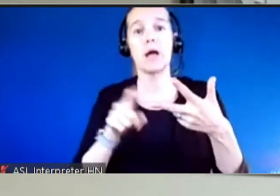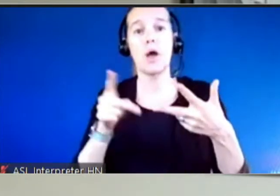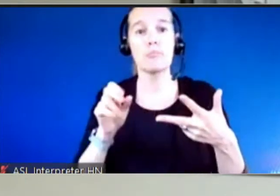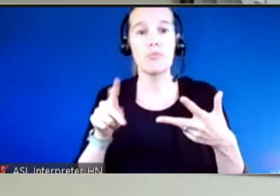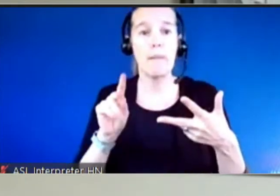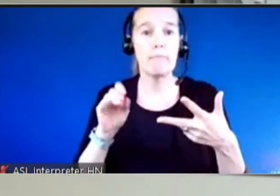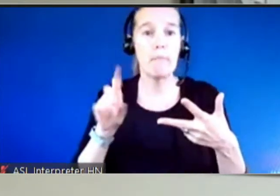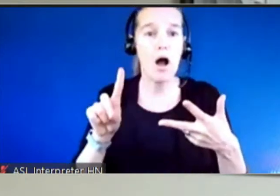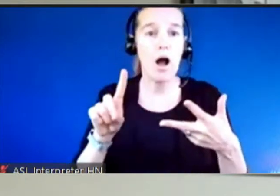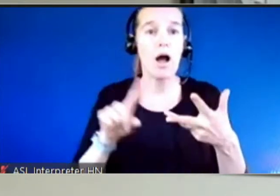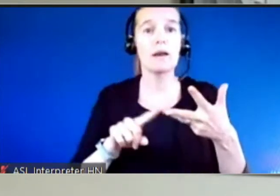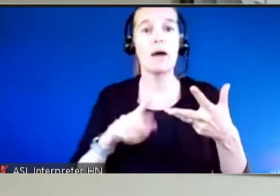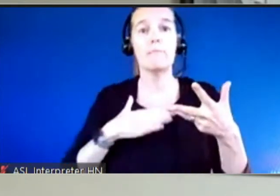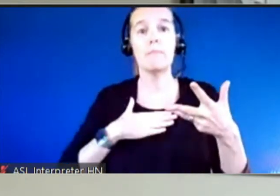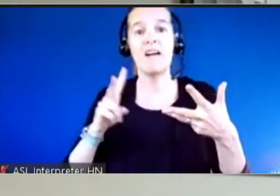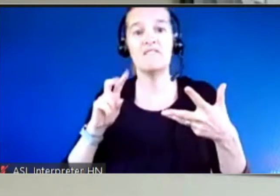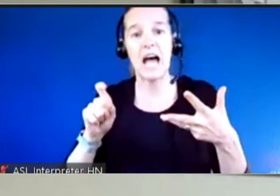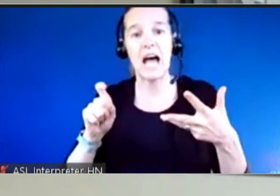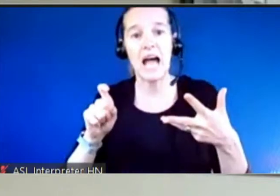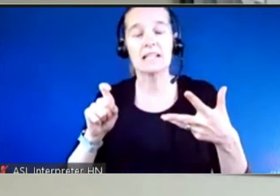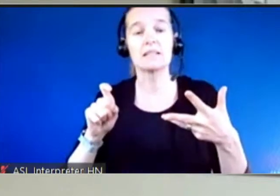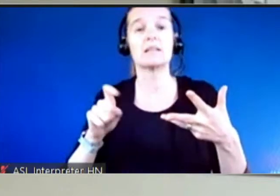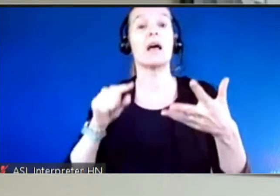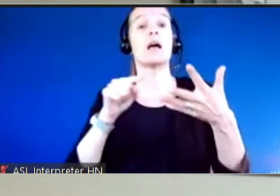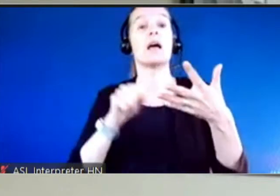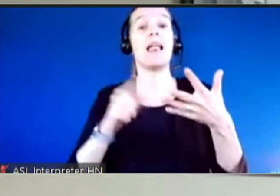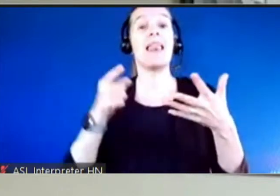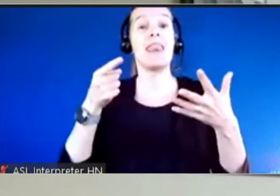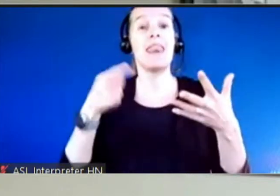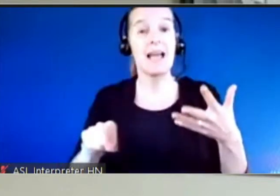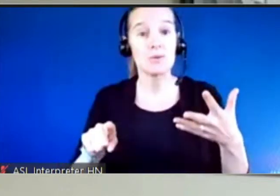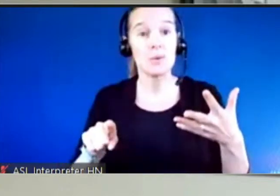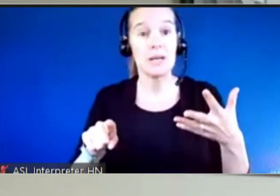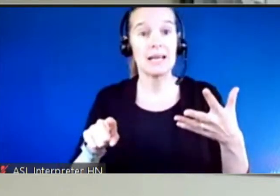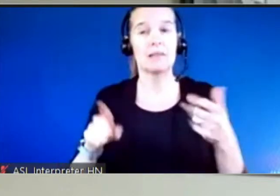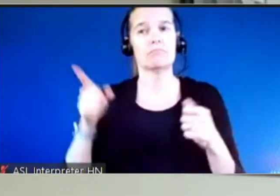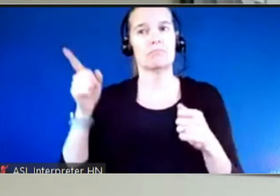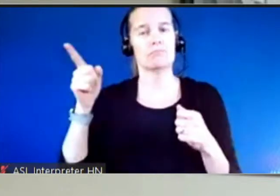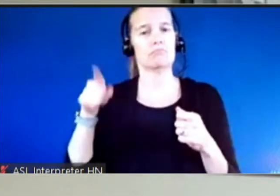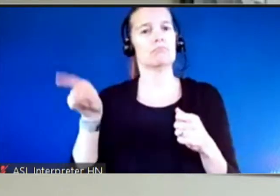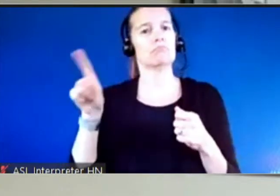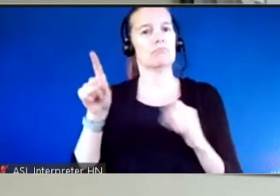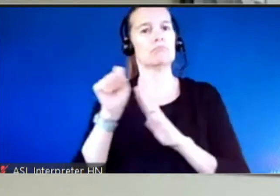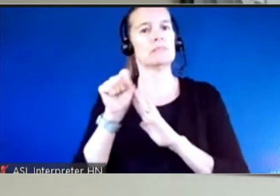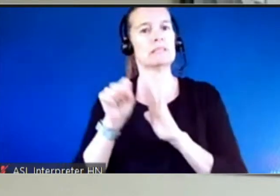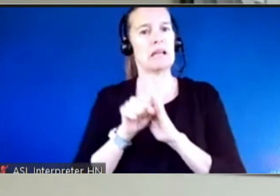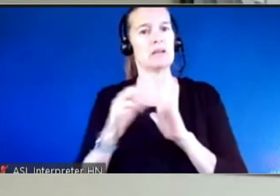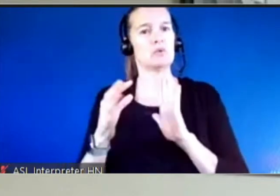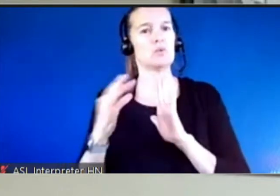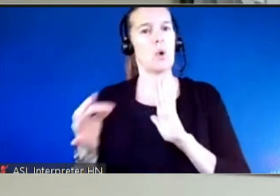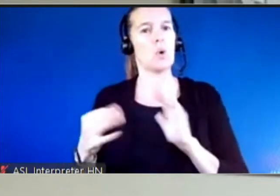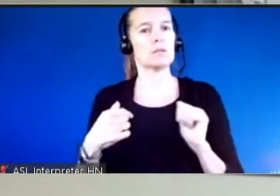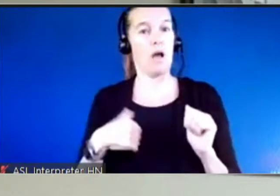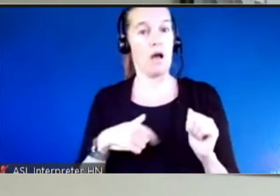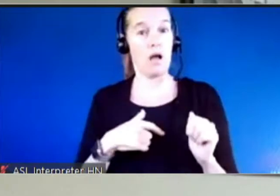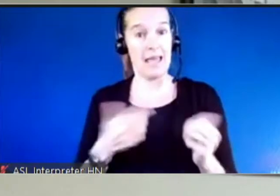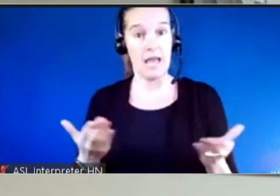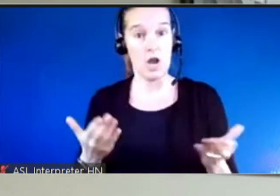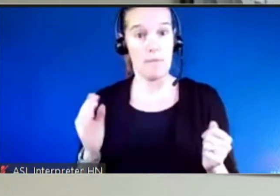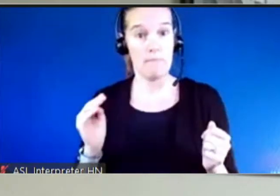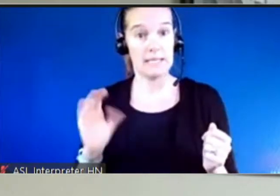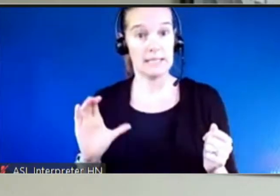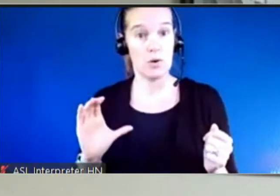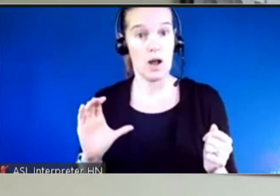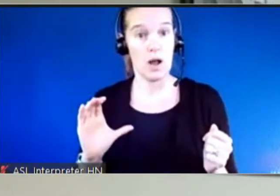PrepMod and MyVax. Next week, Mendocino has been chosen as one of the rural counties to pilot